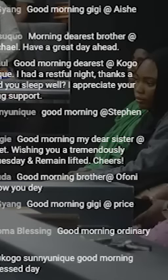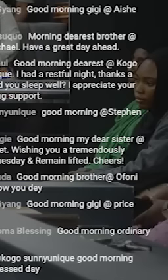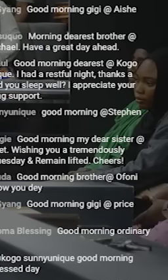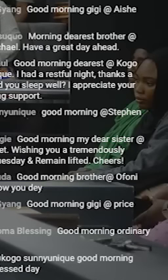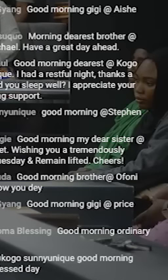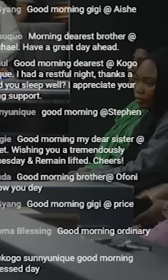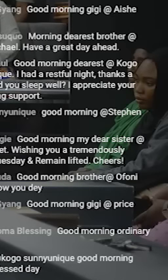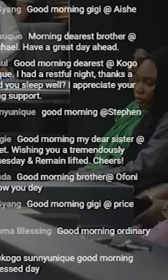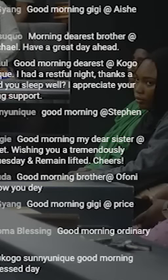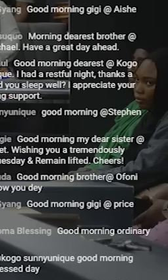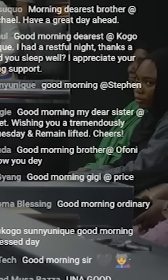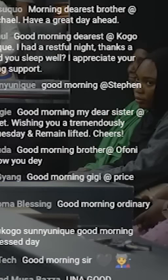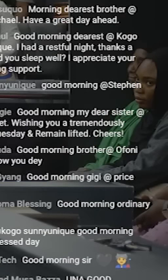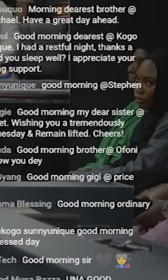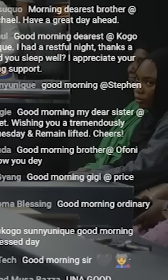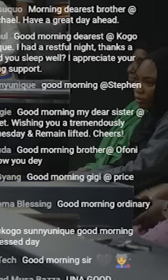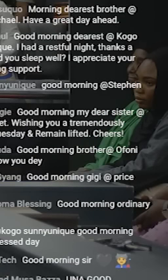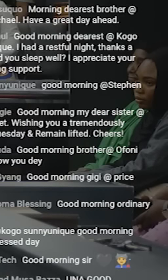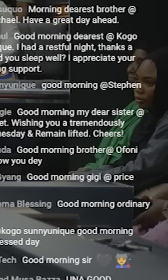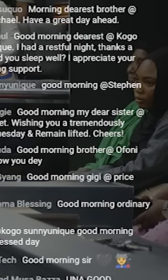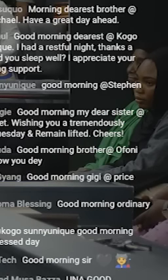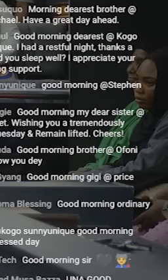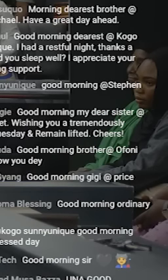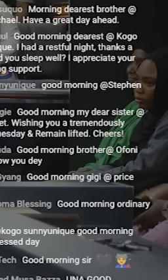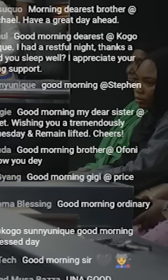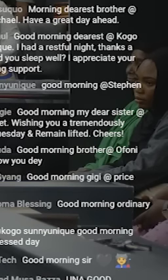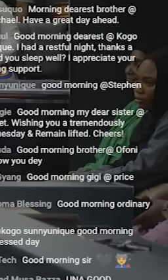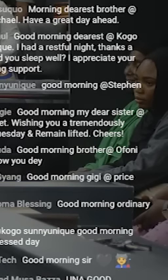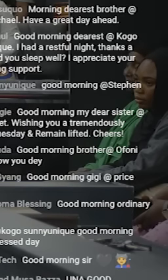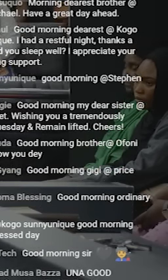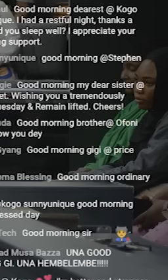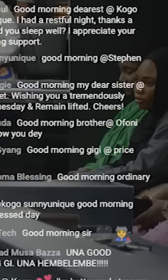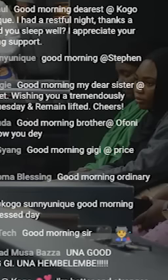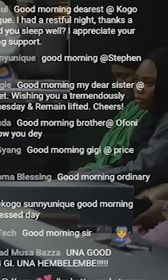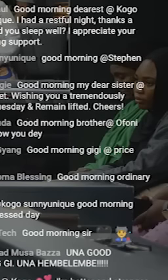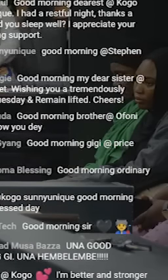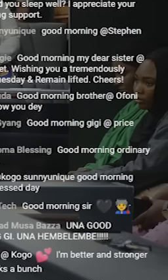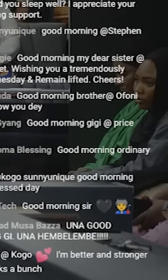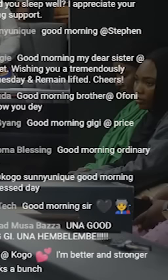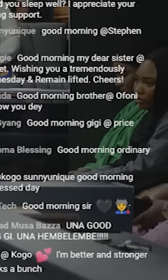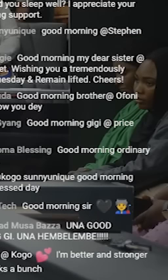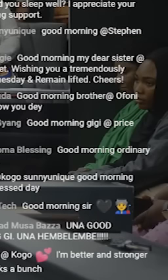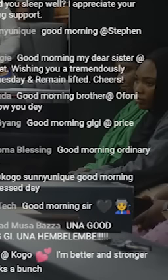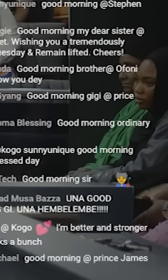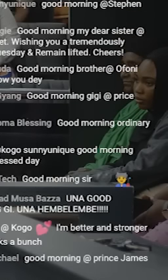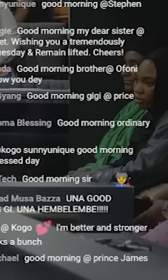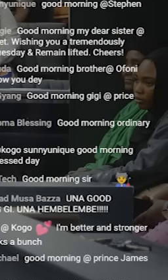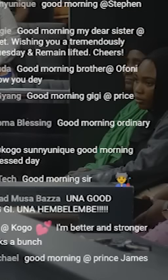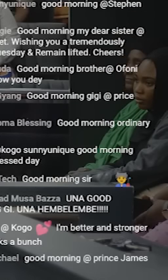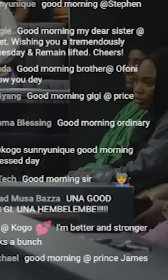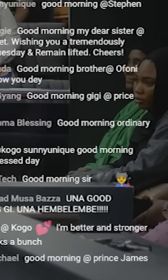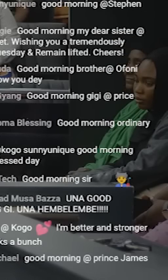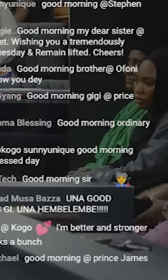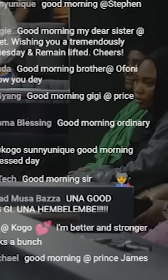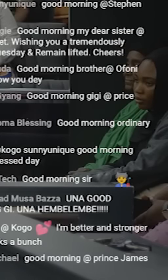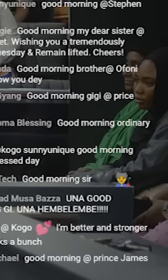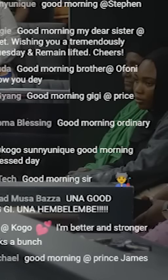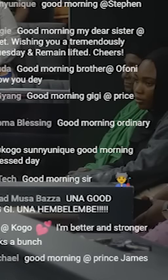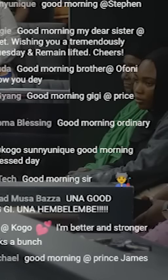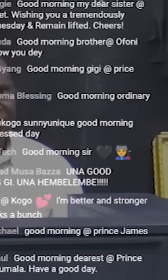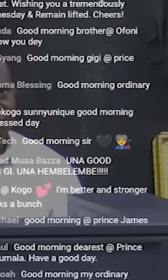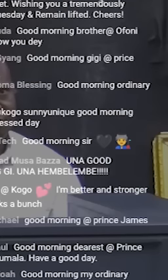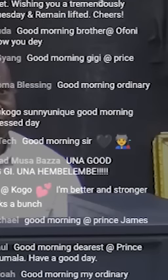you 3 years. Sometimes you don't even hone them and you need to also go back to continue. But all it takes now make you sit down,